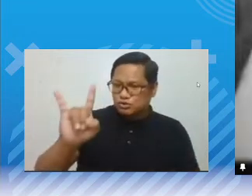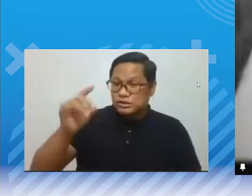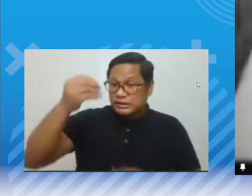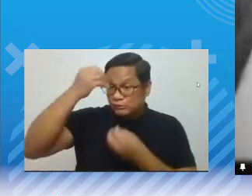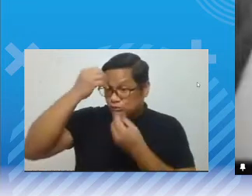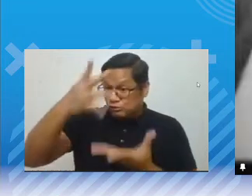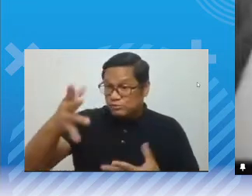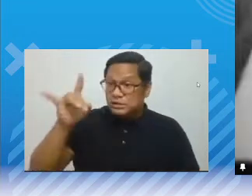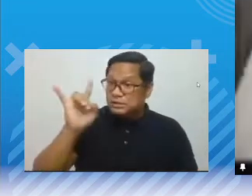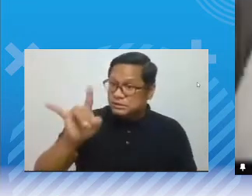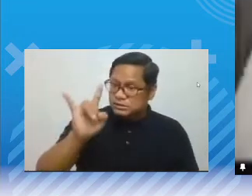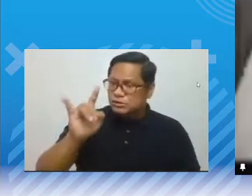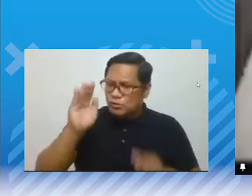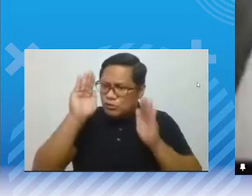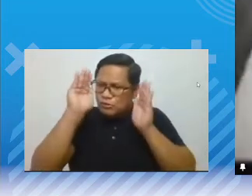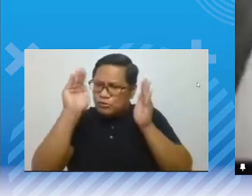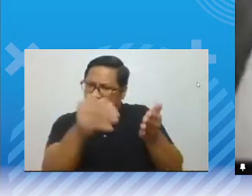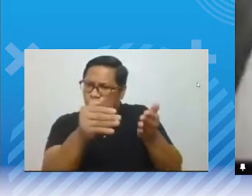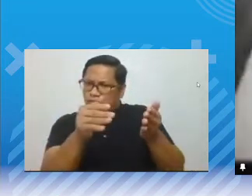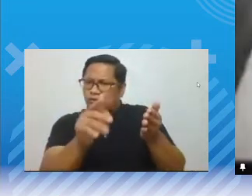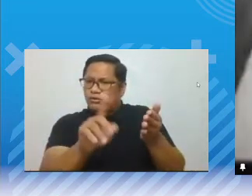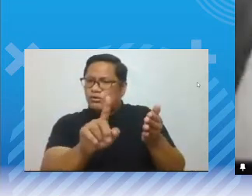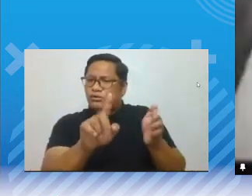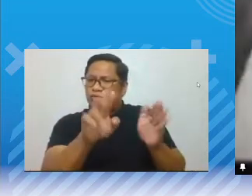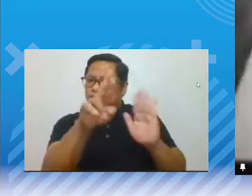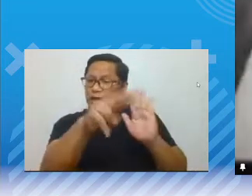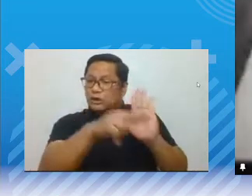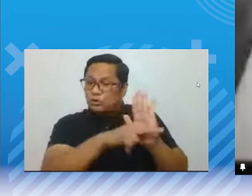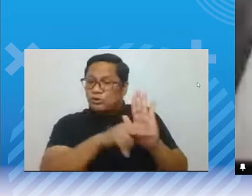focusing on the role of parents